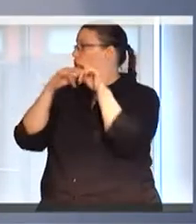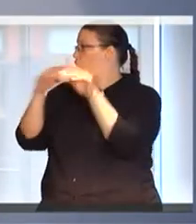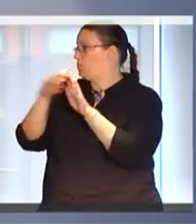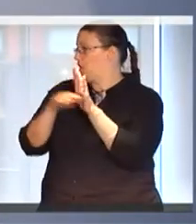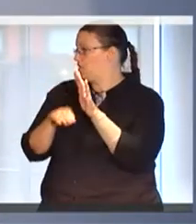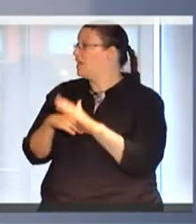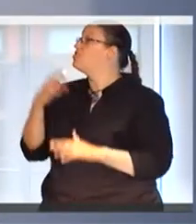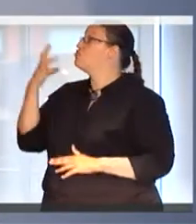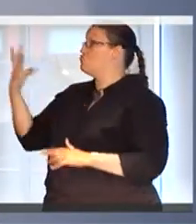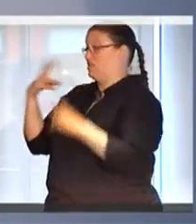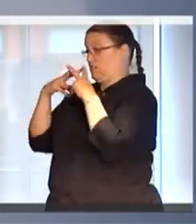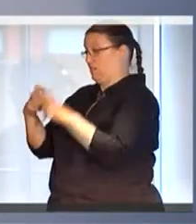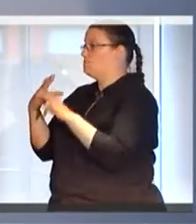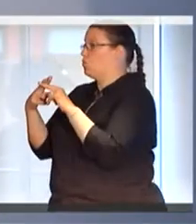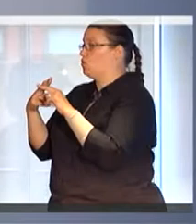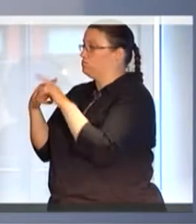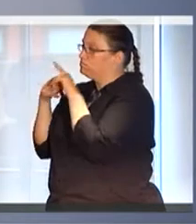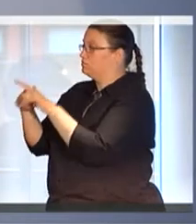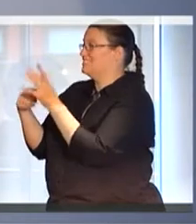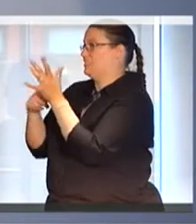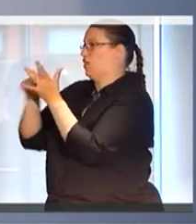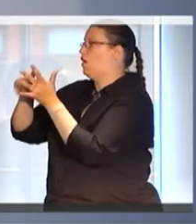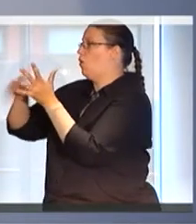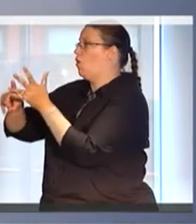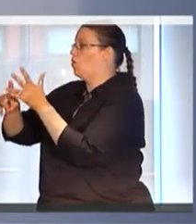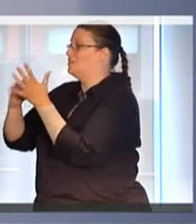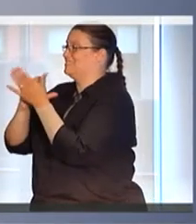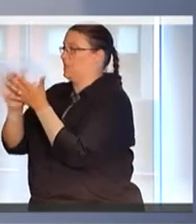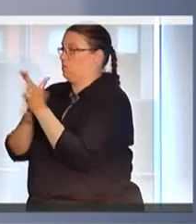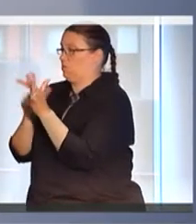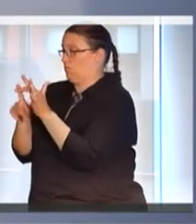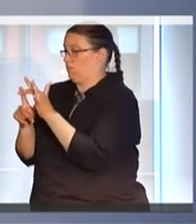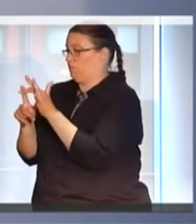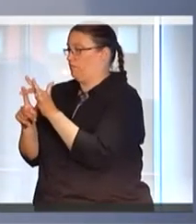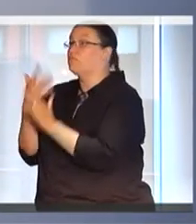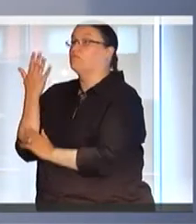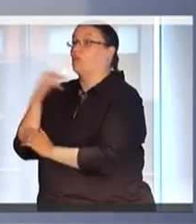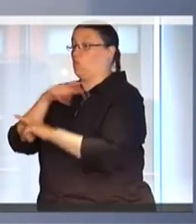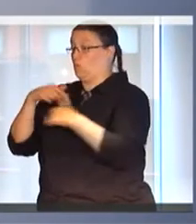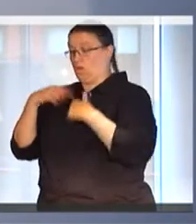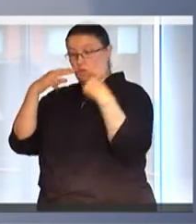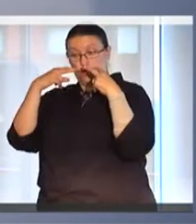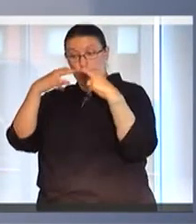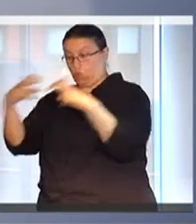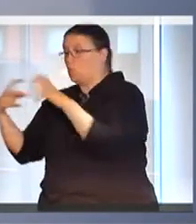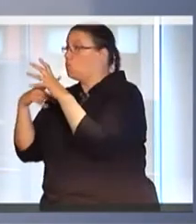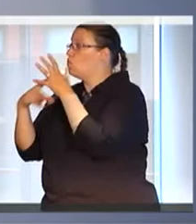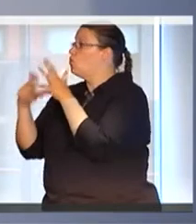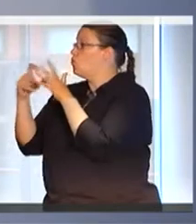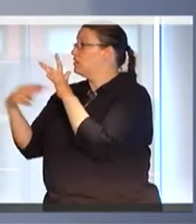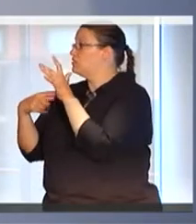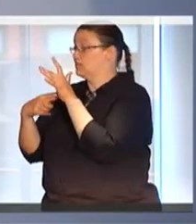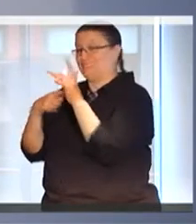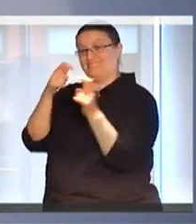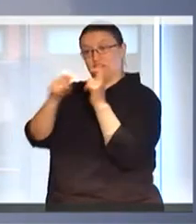into compliance with the TIO scheme. We've recently undertaken wide industry audits, testing that industry